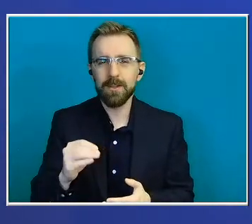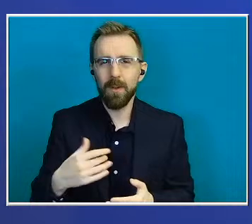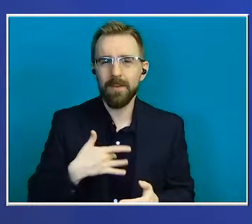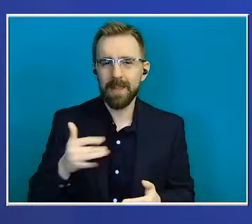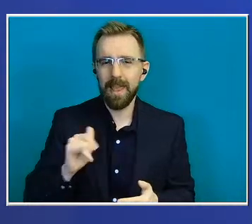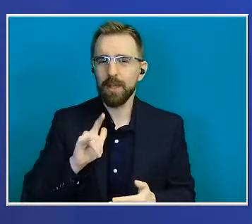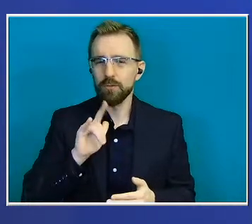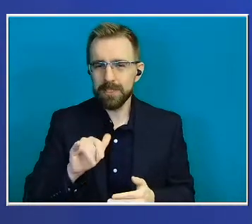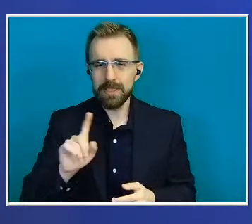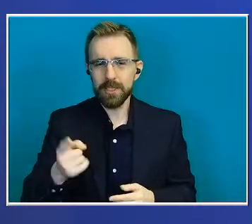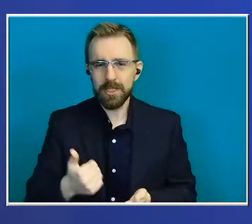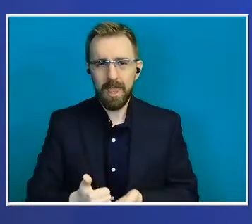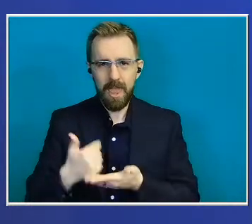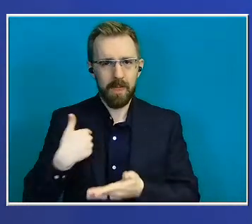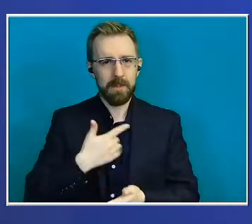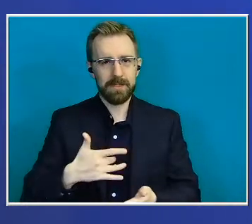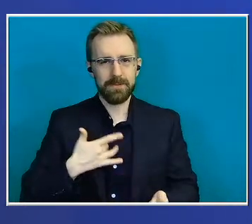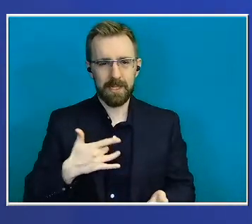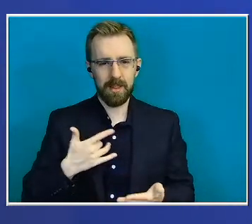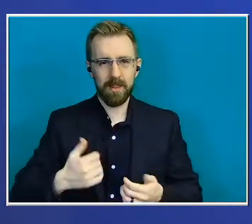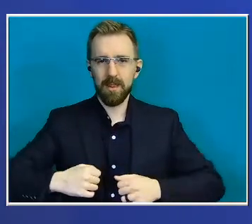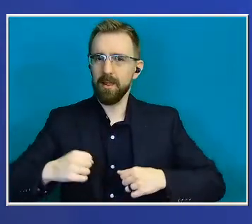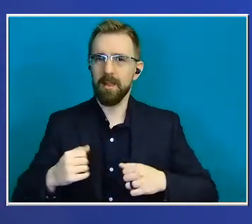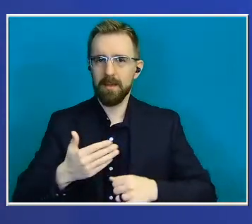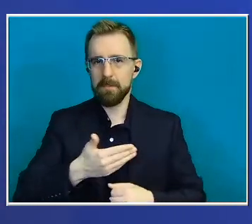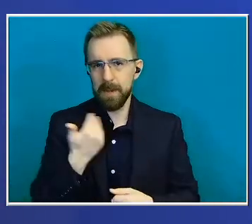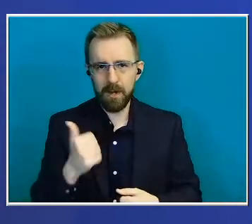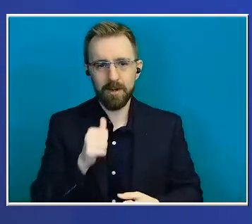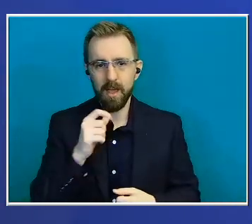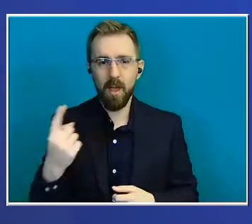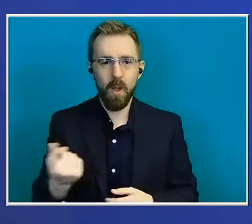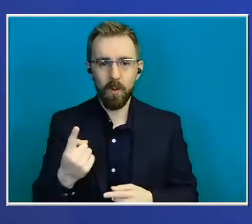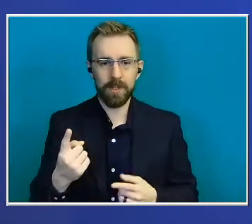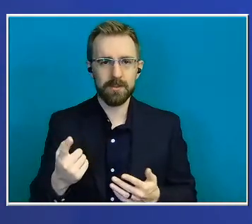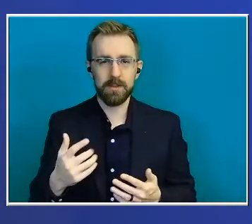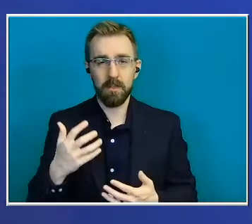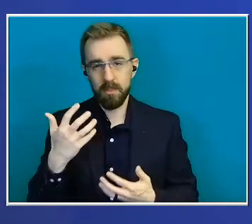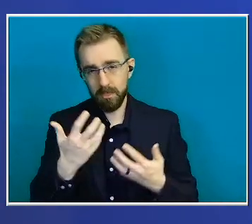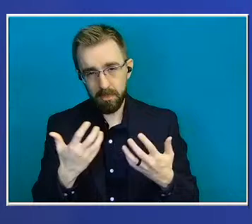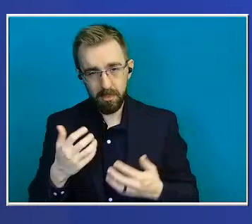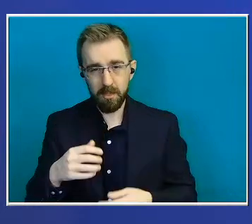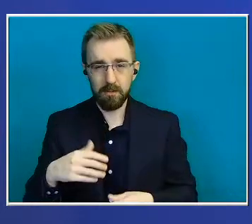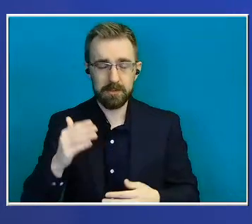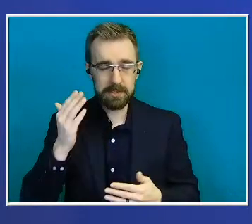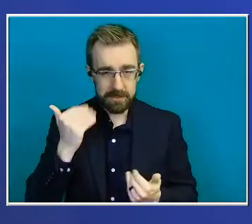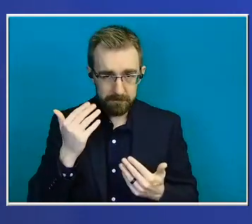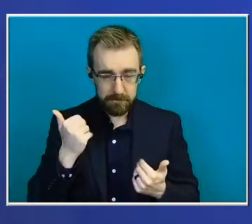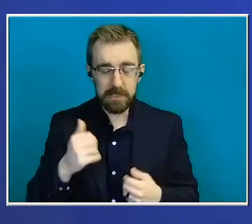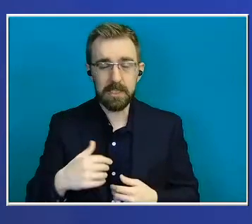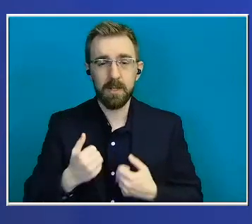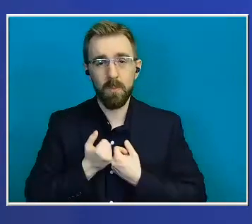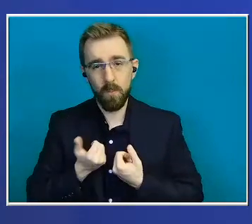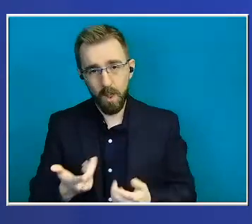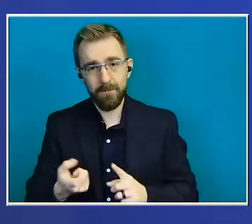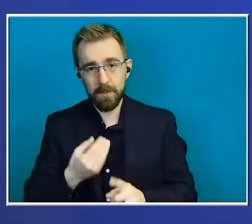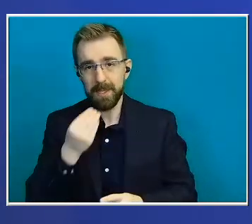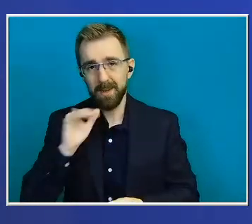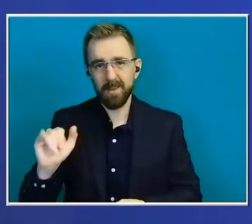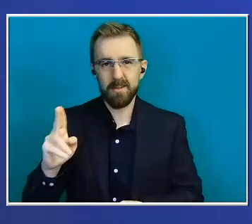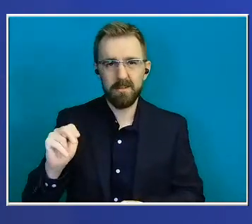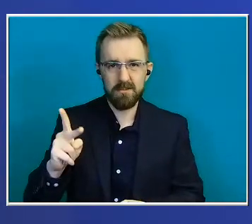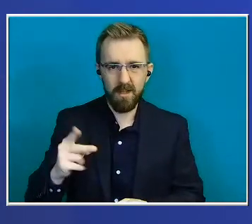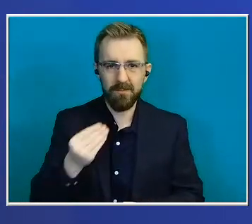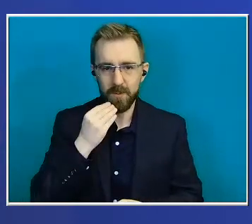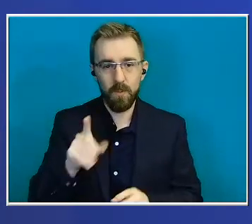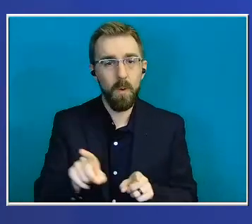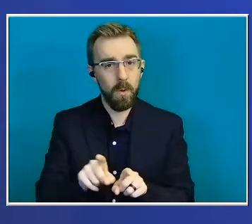all feel much better, and we weren't always just groggy and worn down from eating junk food. And we also found that we